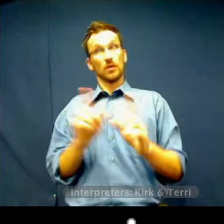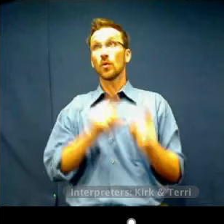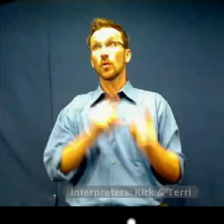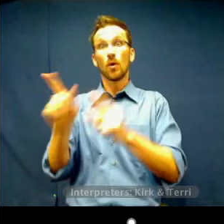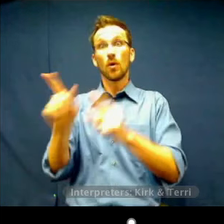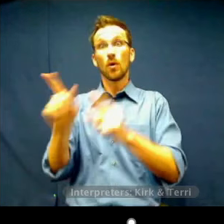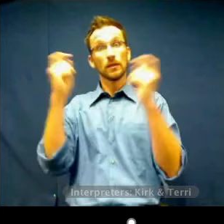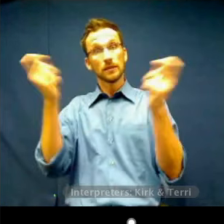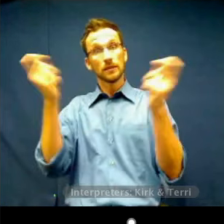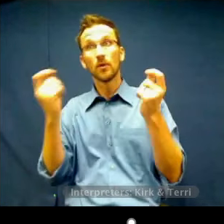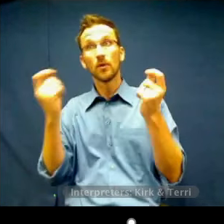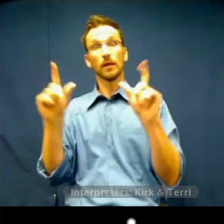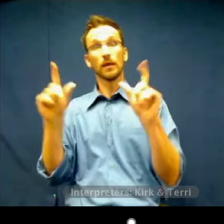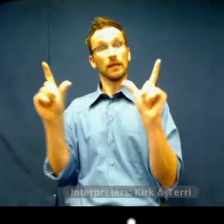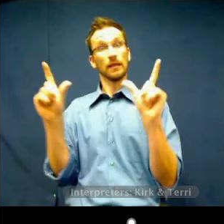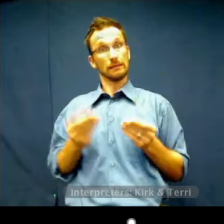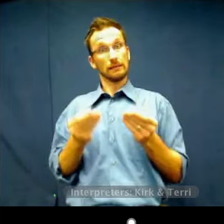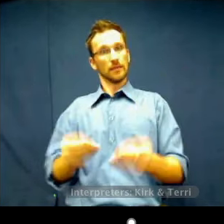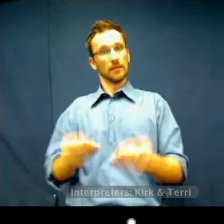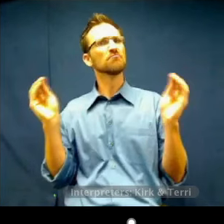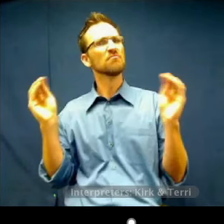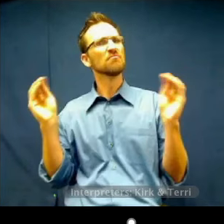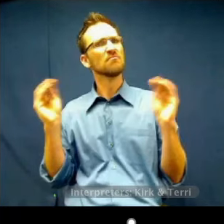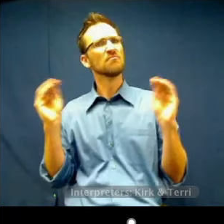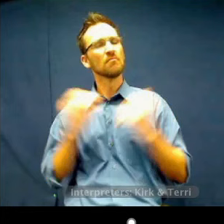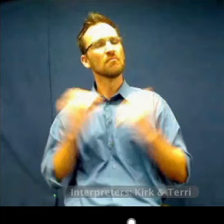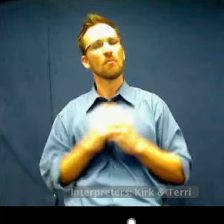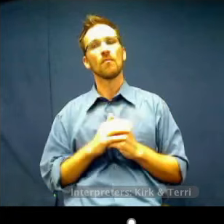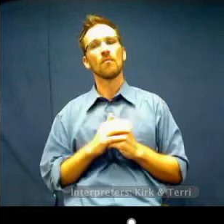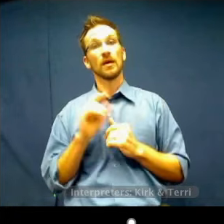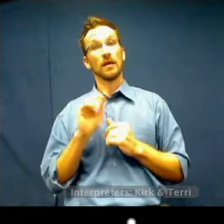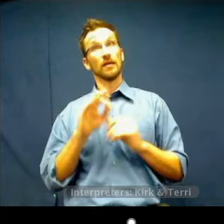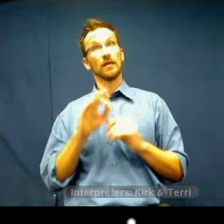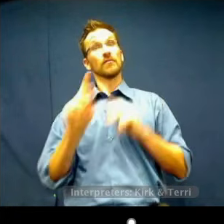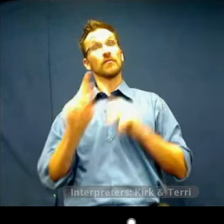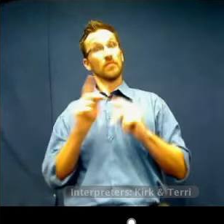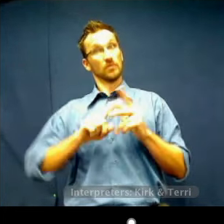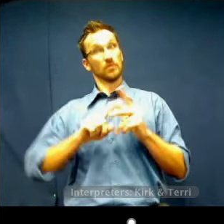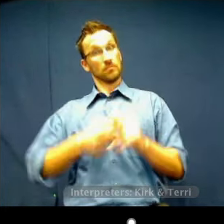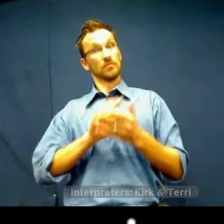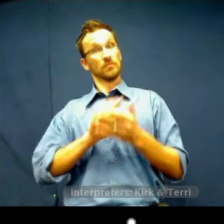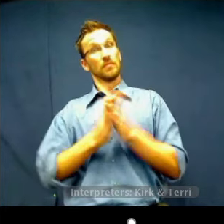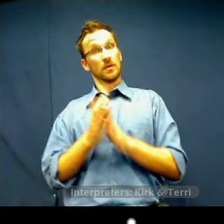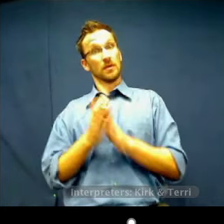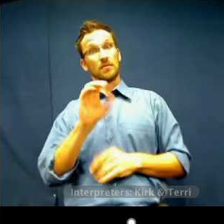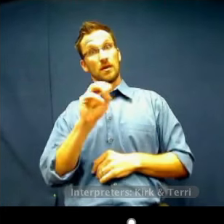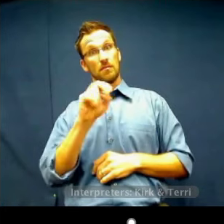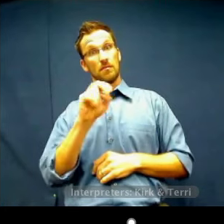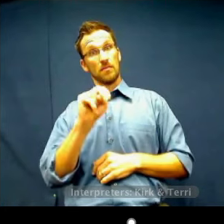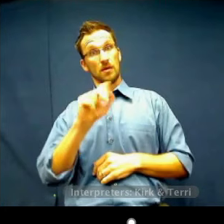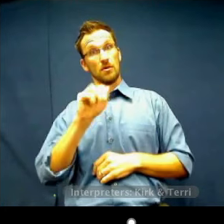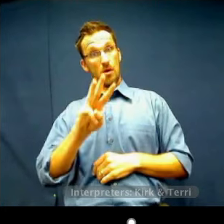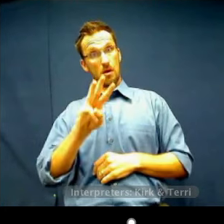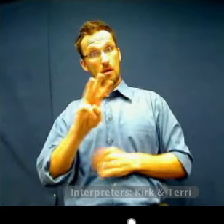held. If, in fact, you're in a common law marriage, then a divorce is required to terminate the common law